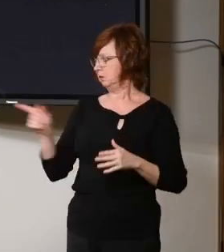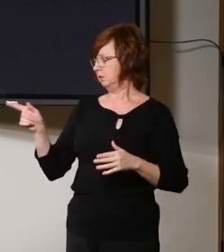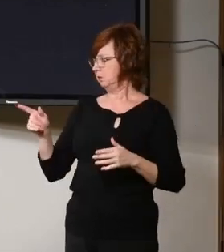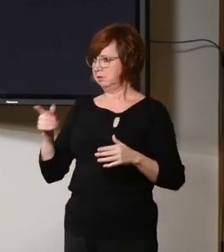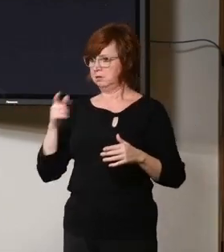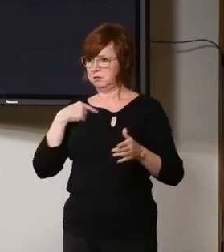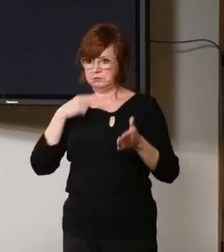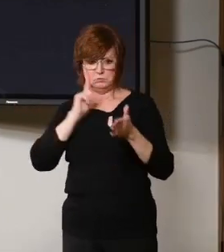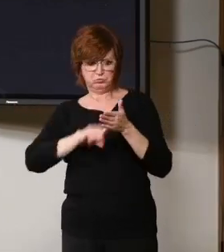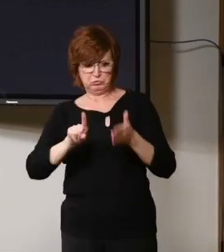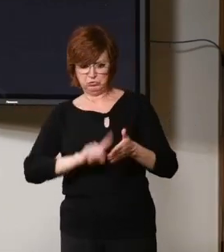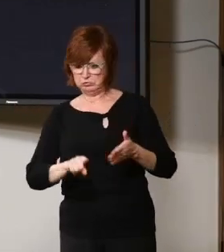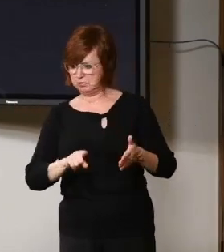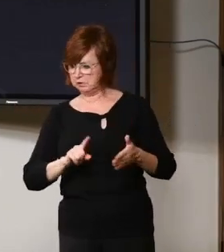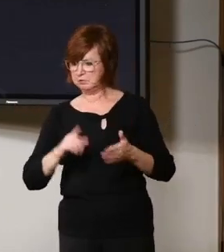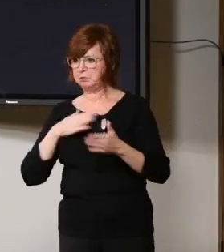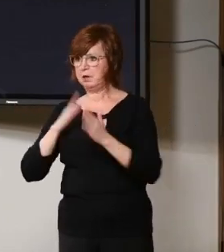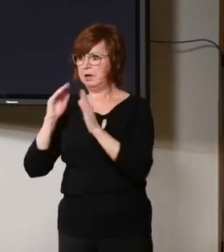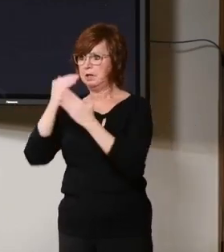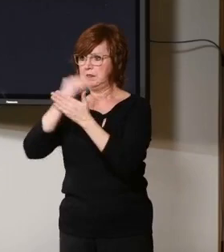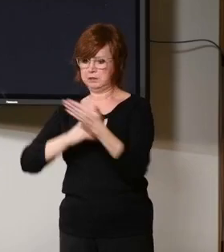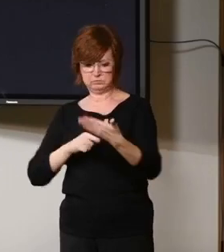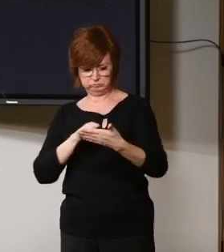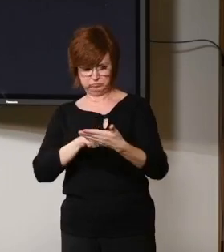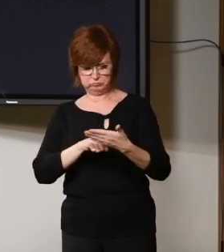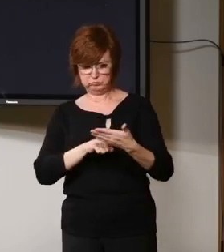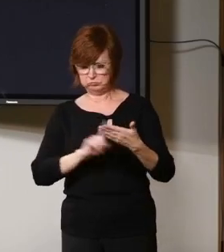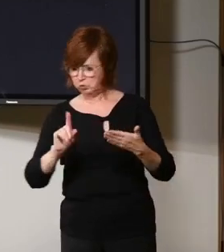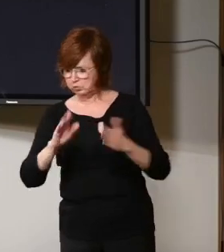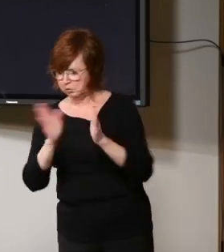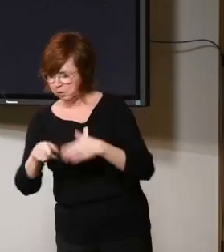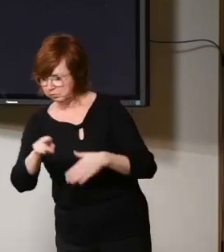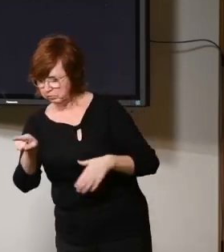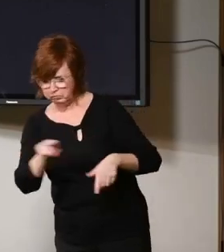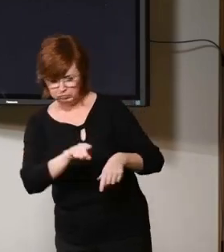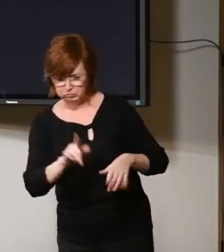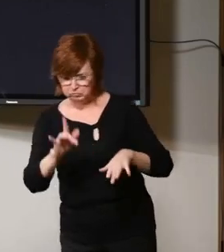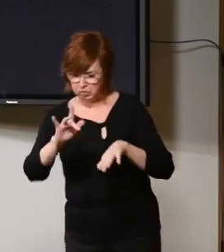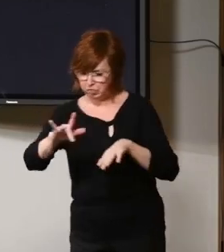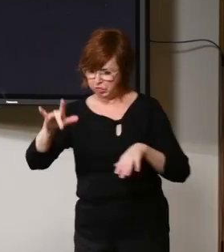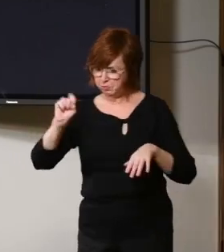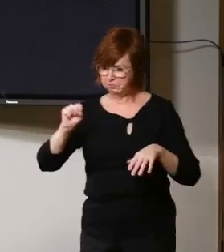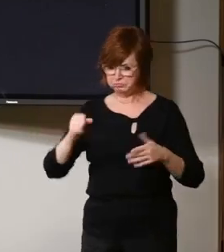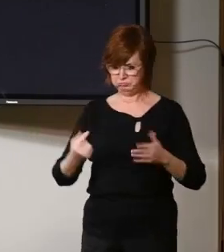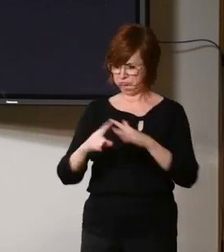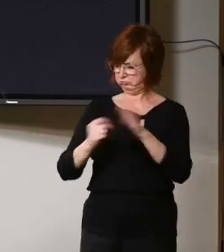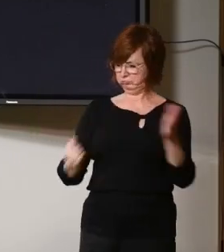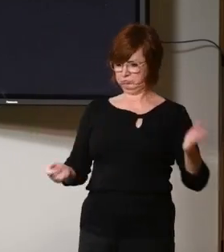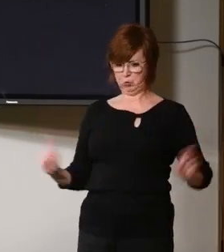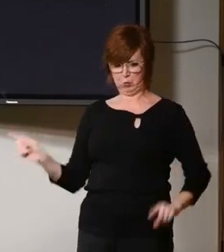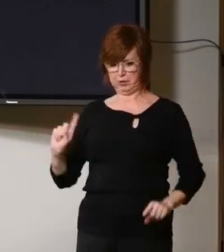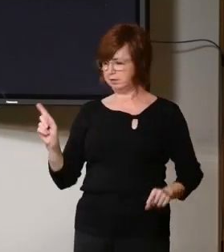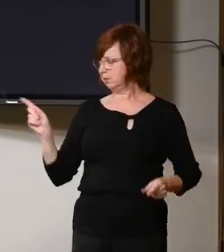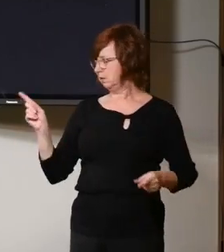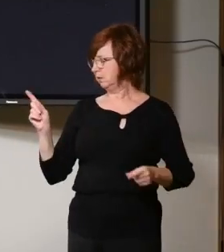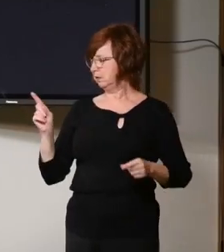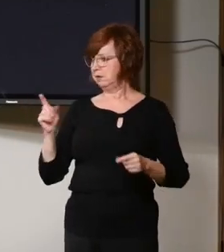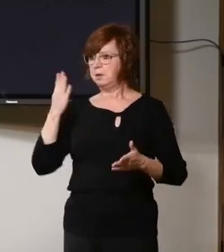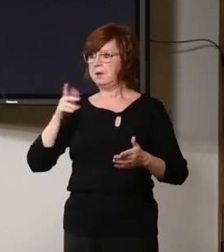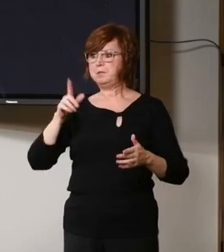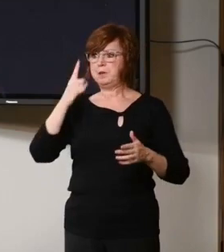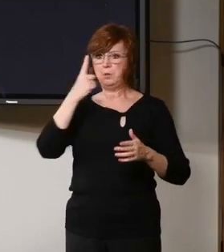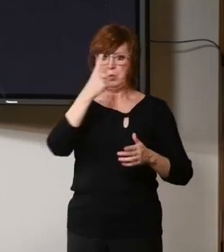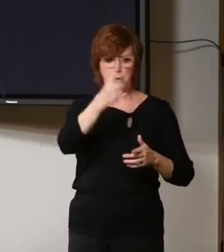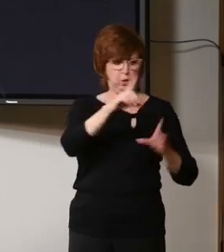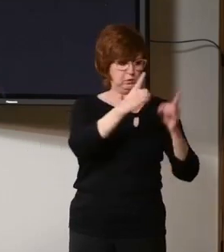our inventory. Right, but how do you know they're not just being used for like an appropriate? Because we don't typically